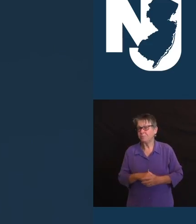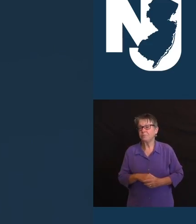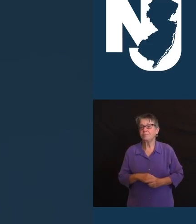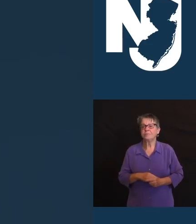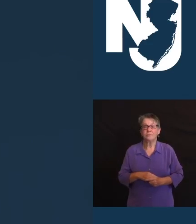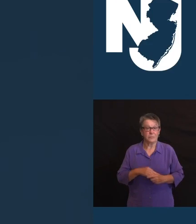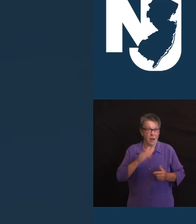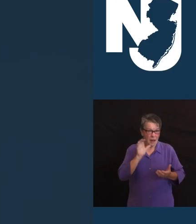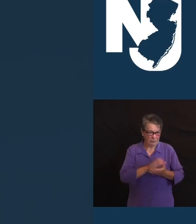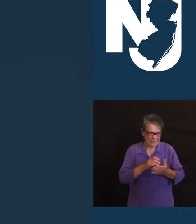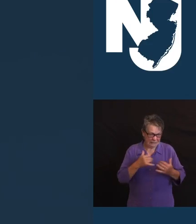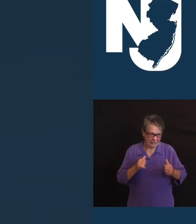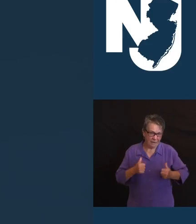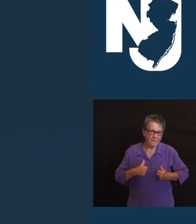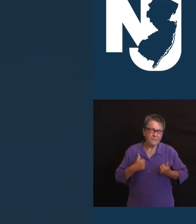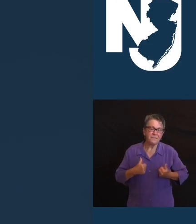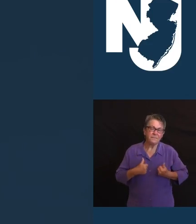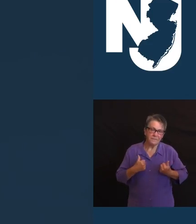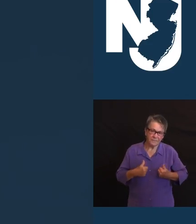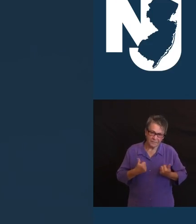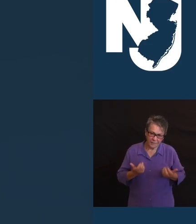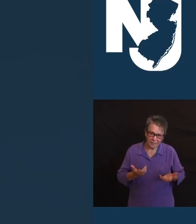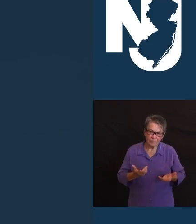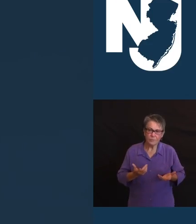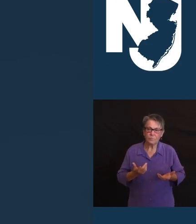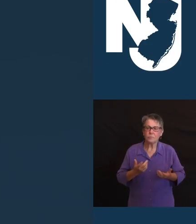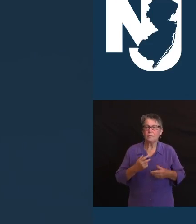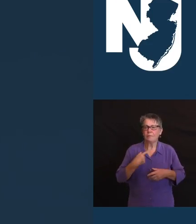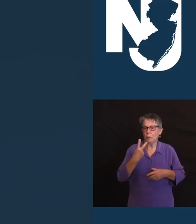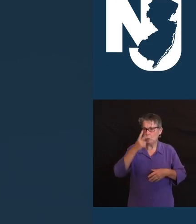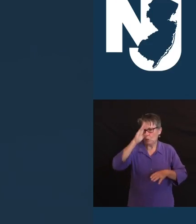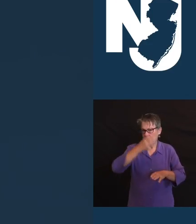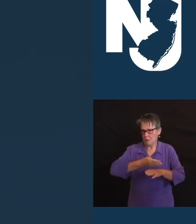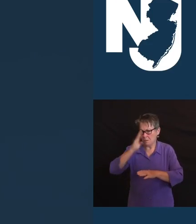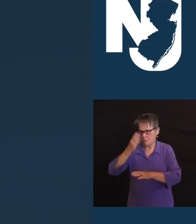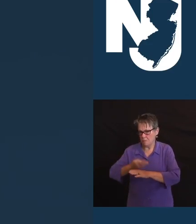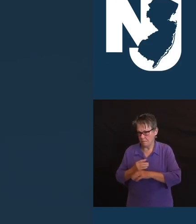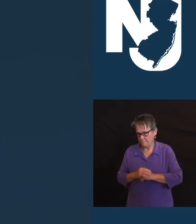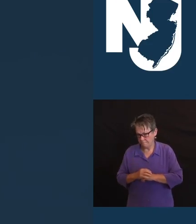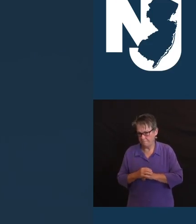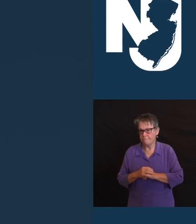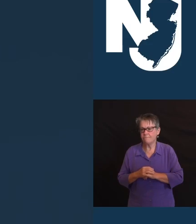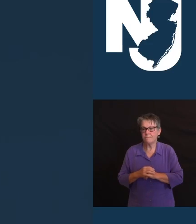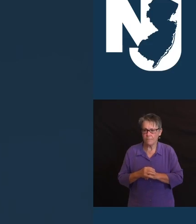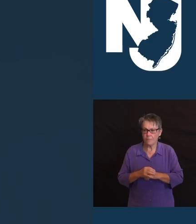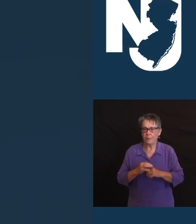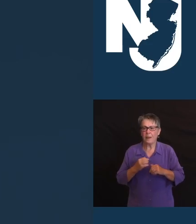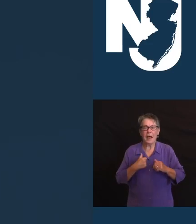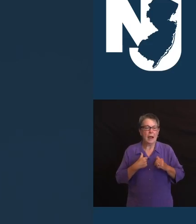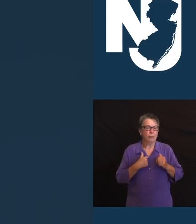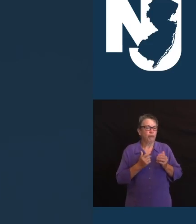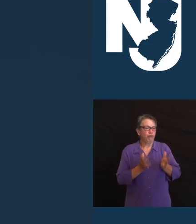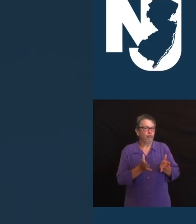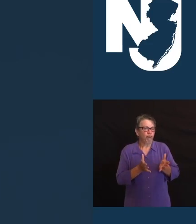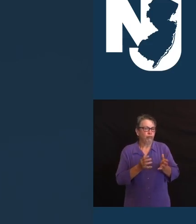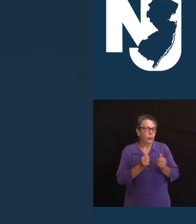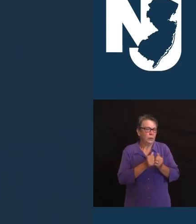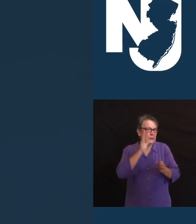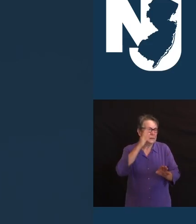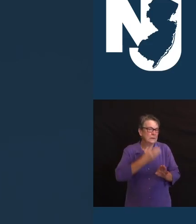sons, Guzzo and Dominic. And I had the great honor of speaking with Dominic on Saturday morning. She's also survived by her